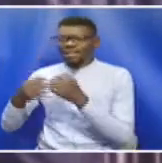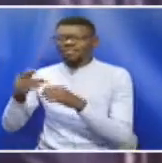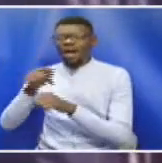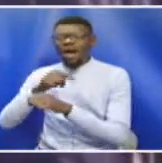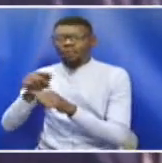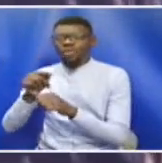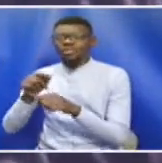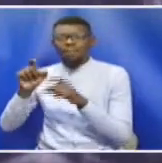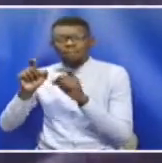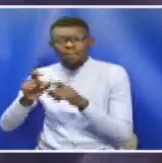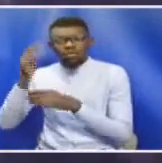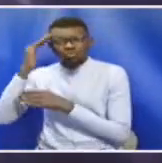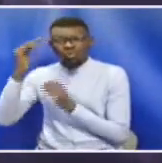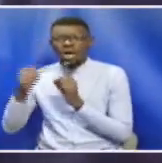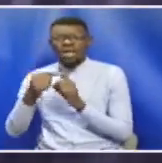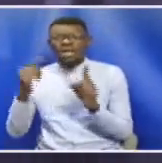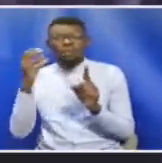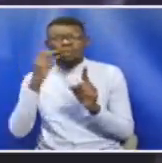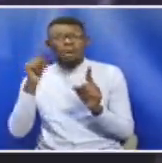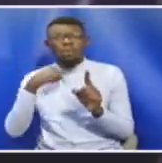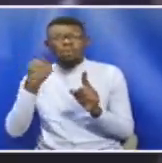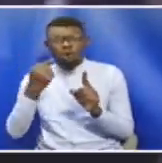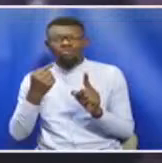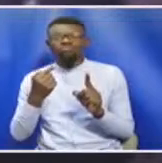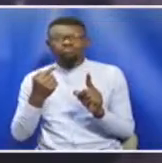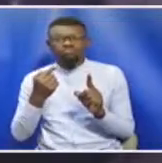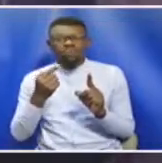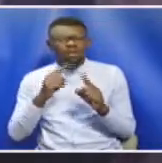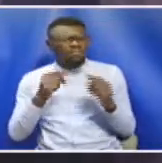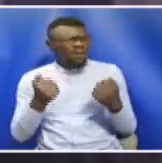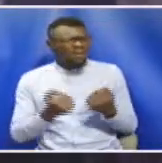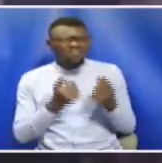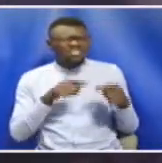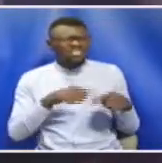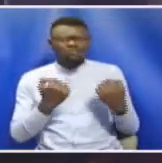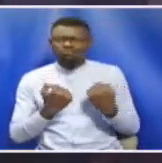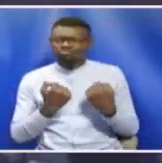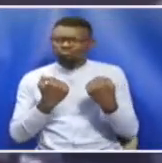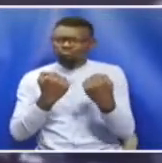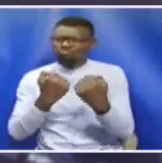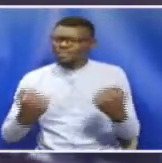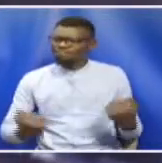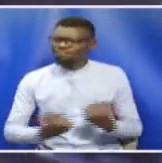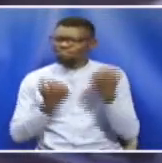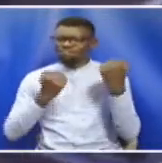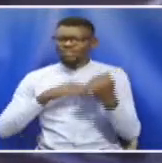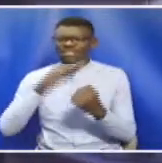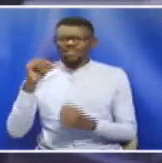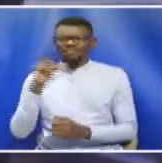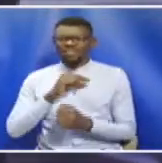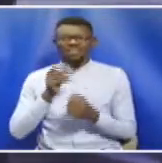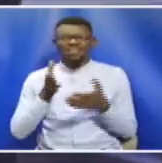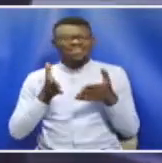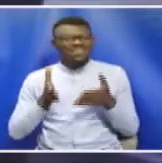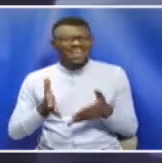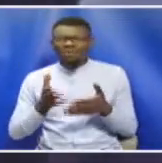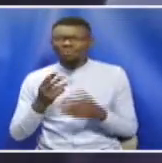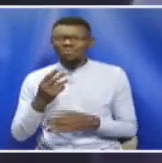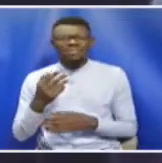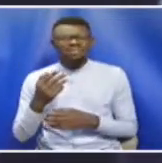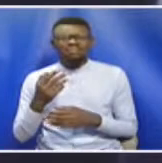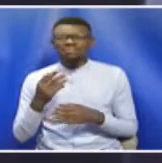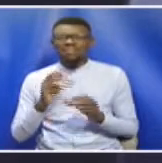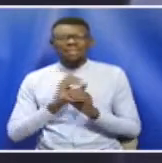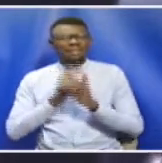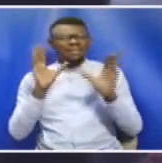assassin. Morara perished in a grisly accident, a matter that raised suspicion until today. Was it